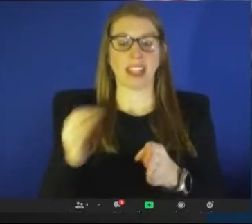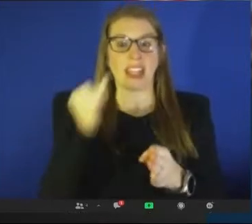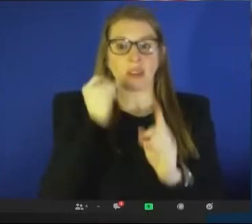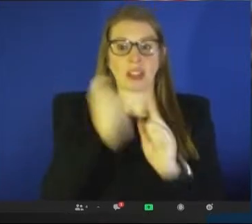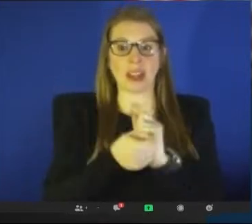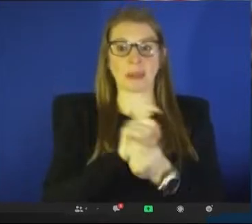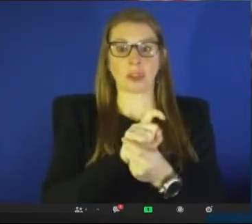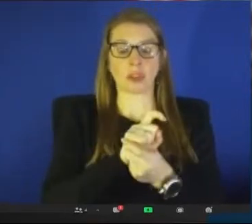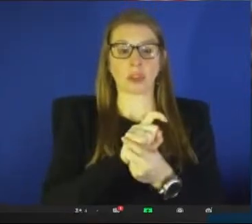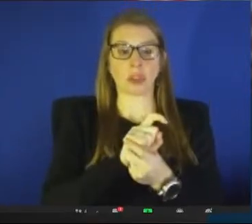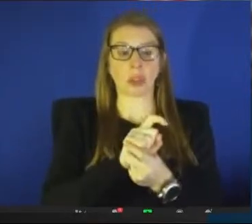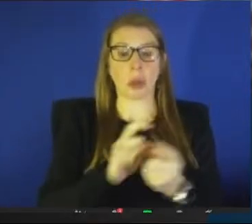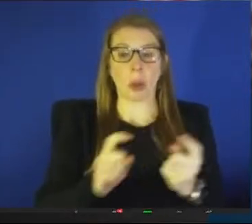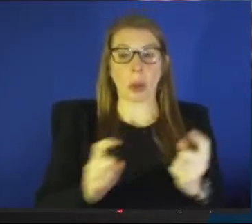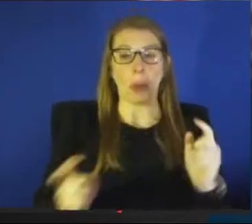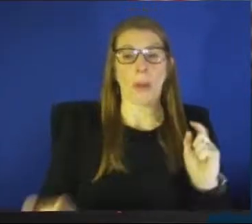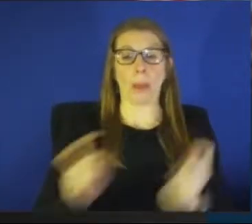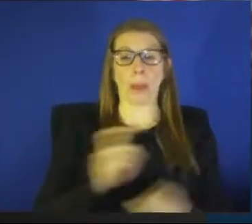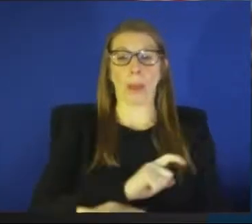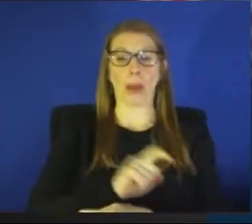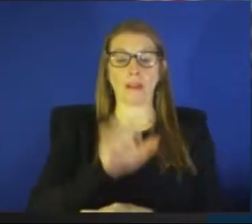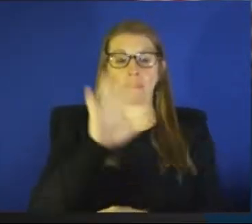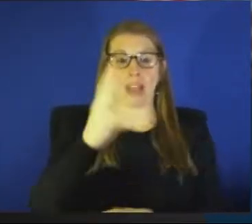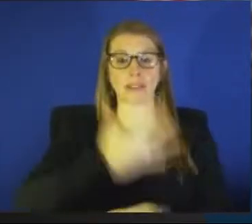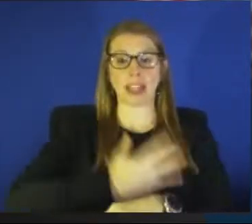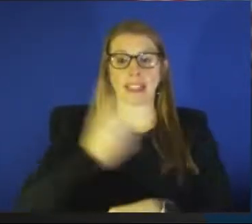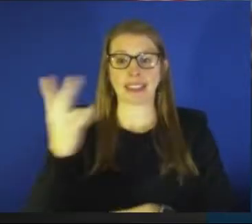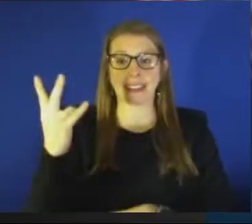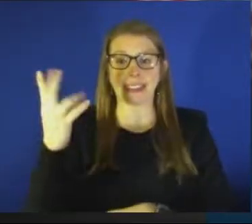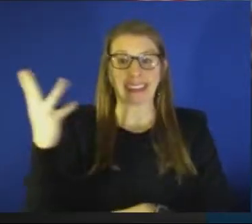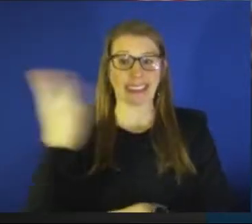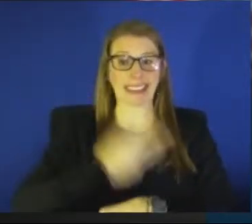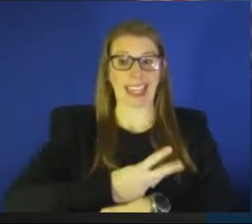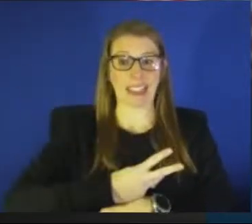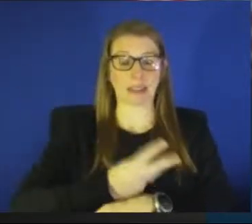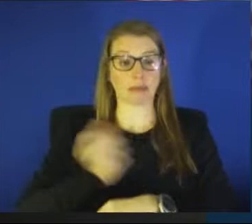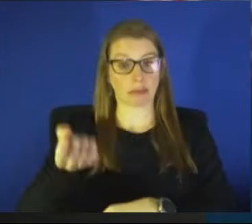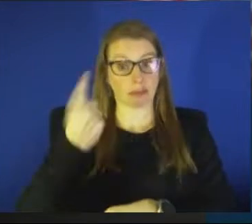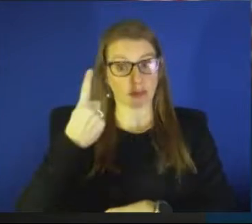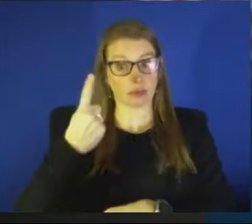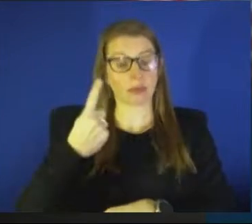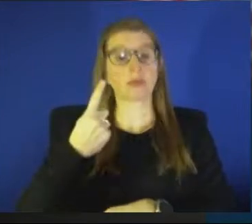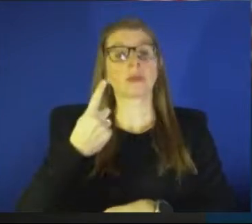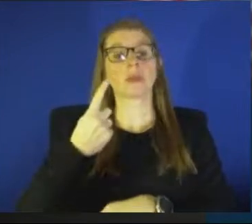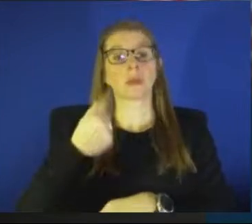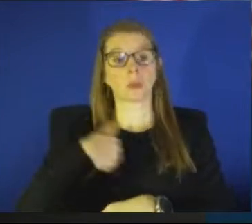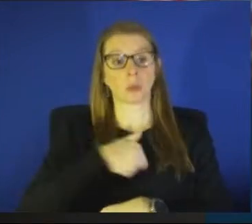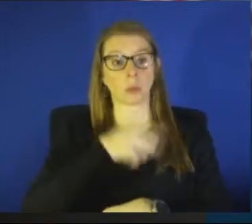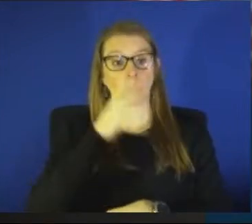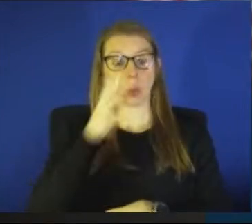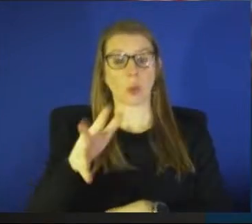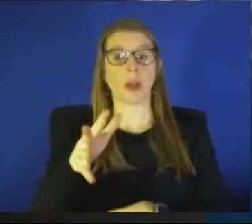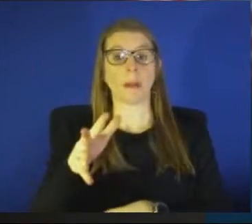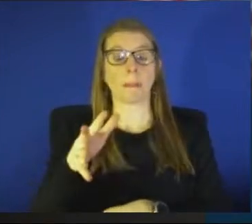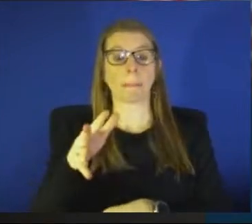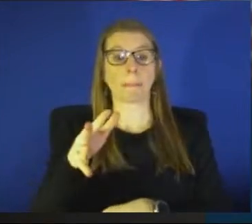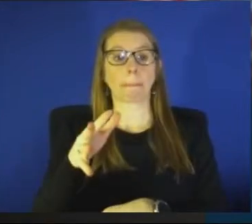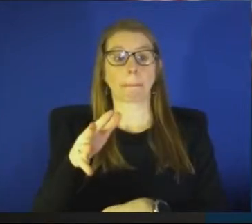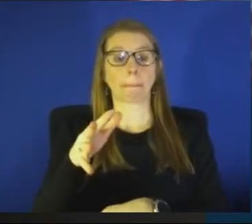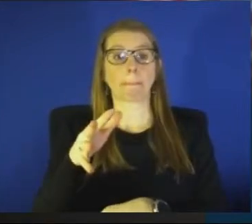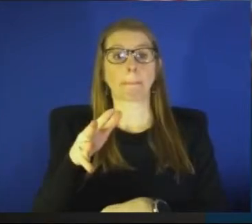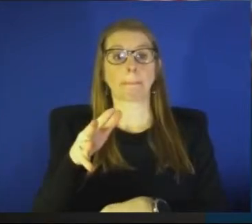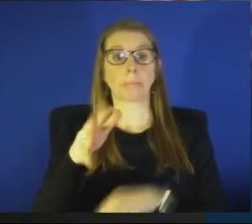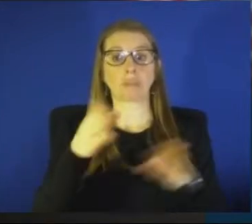next, say, 5 to 6 days or over the weekend, just understand that we are going to be going away and moving away from